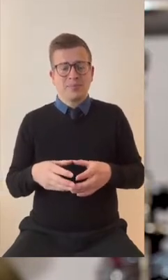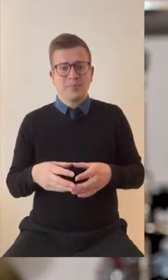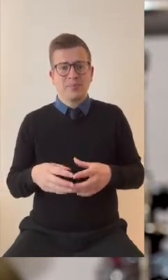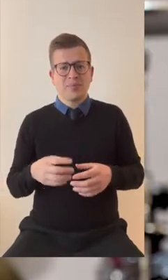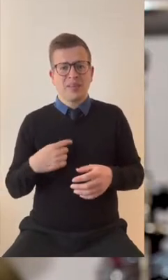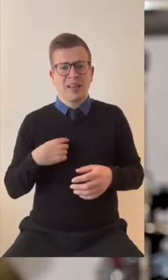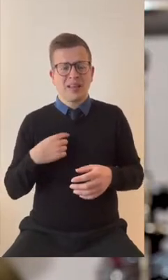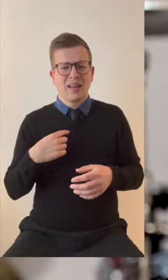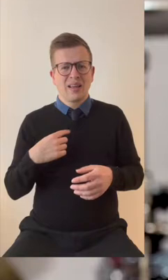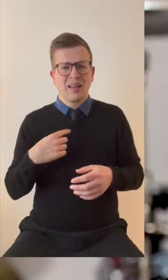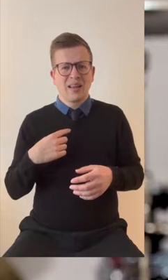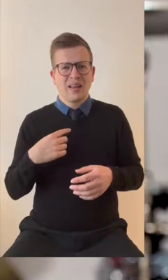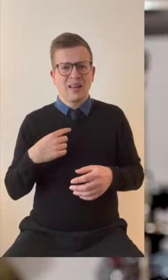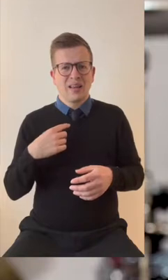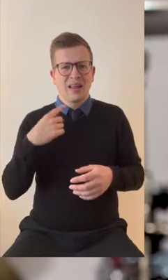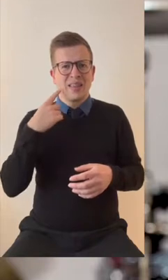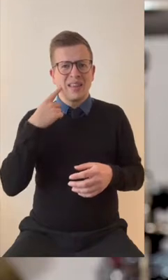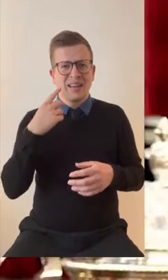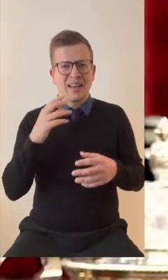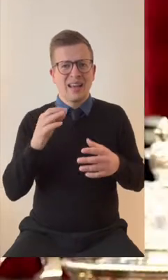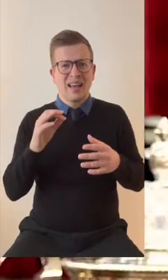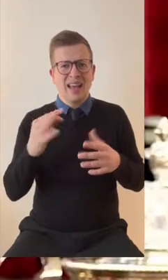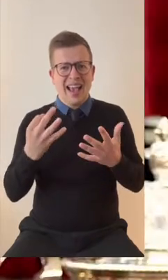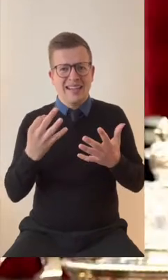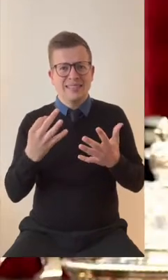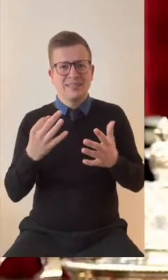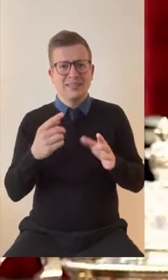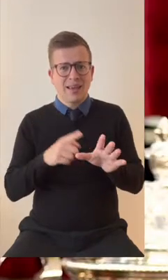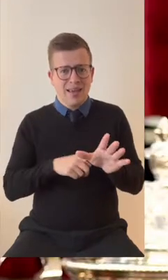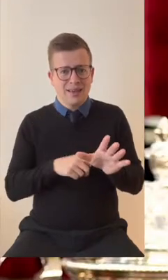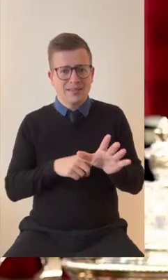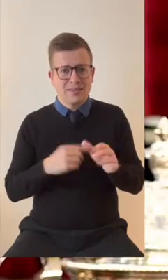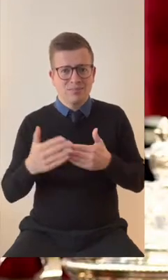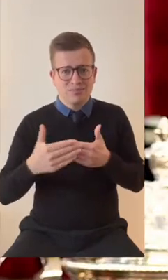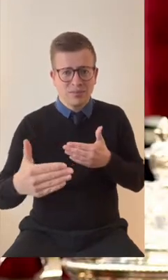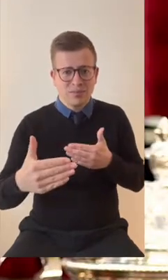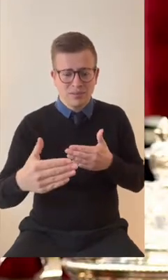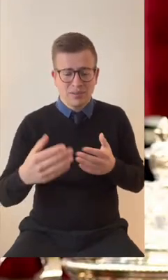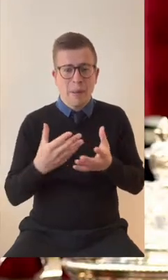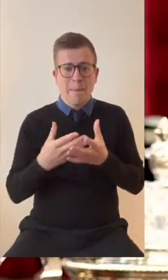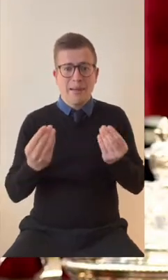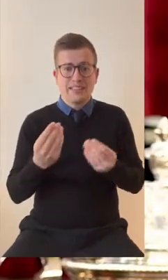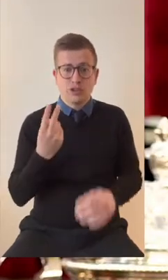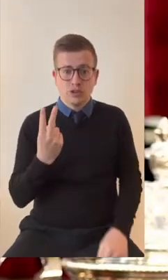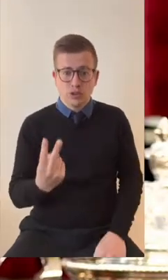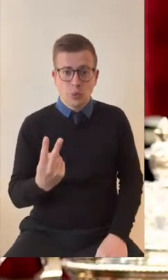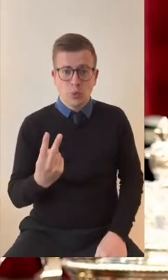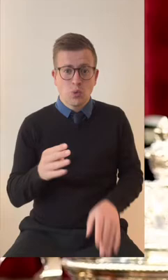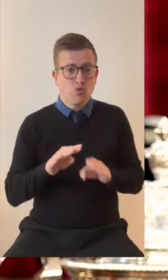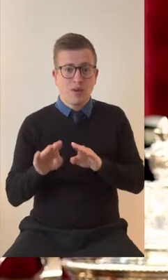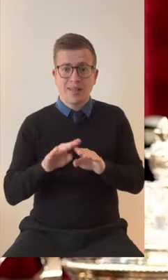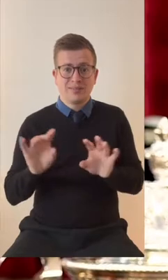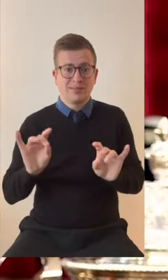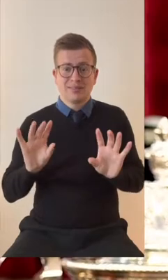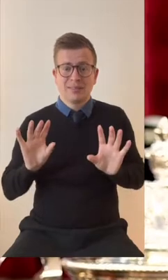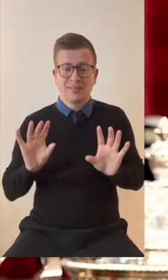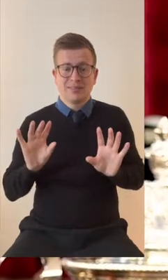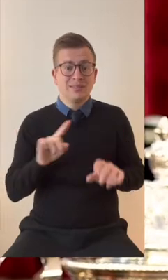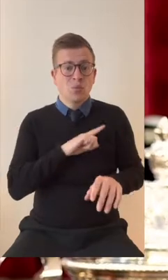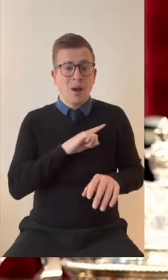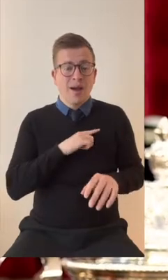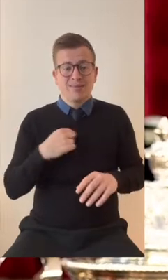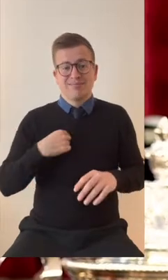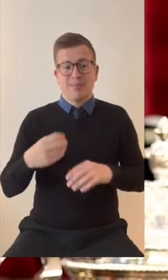Those, I think, near enough 8 years. I think I missed two rehearsals, and that was due to get